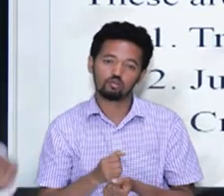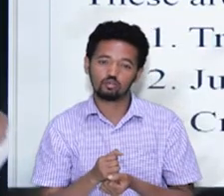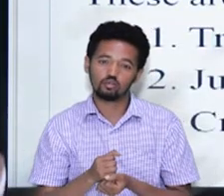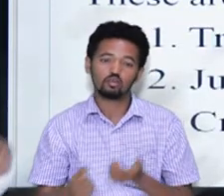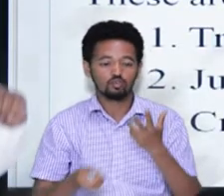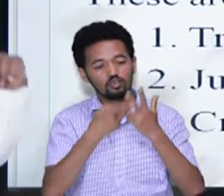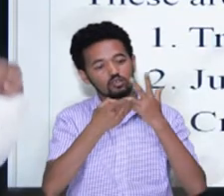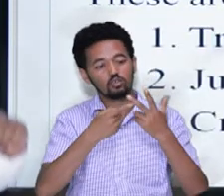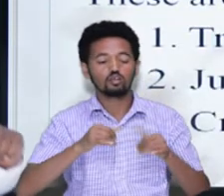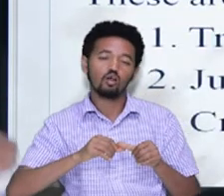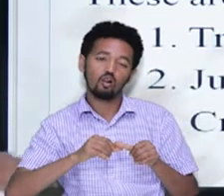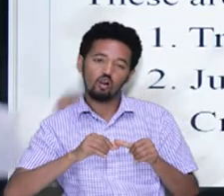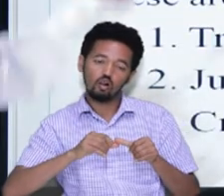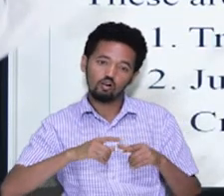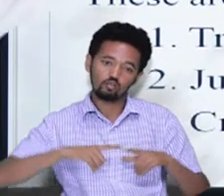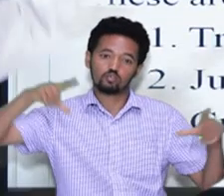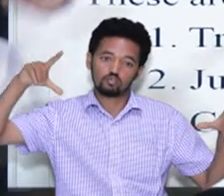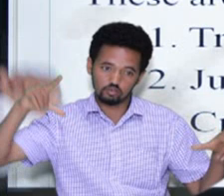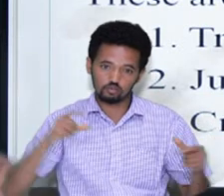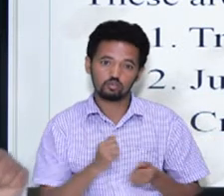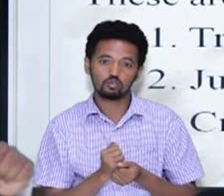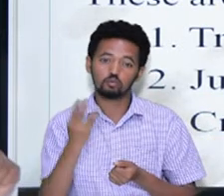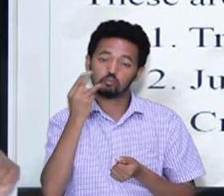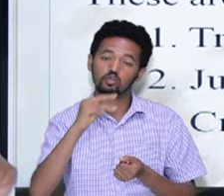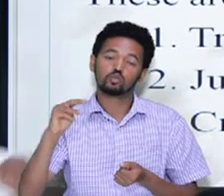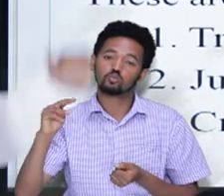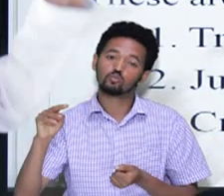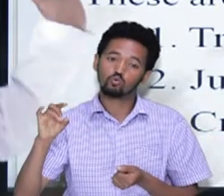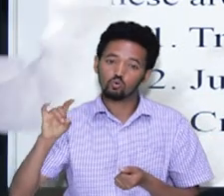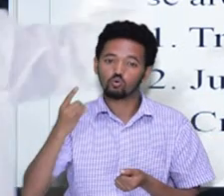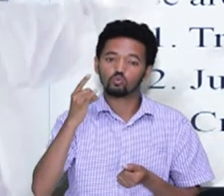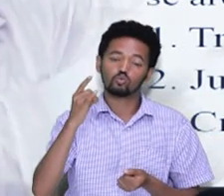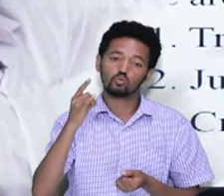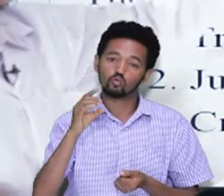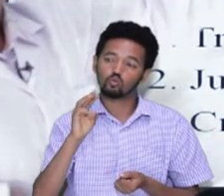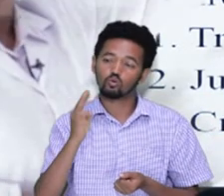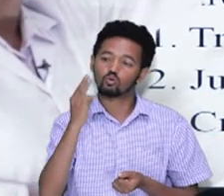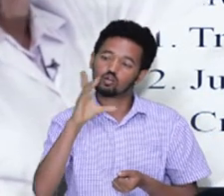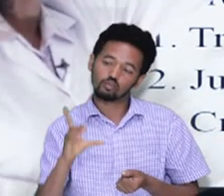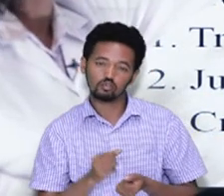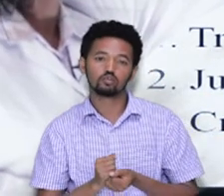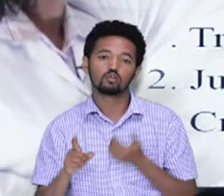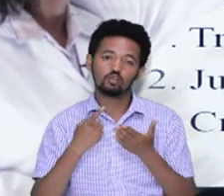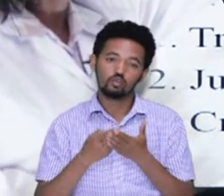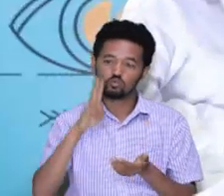The third longest and oldest era is Mesozoic Era. The age of Mesozoic Era is